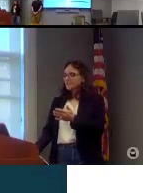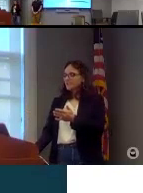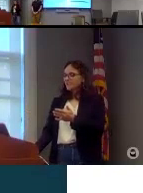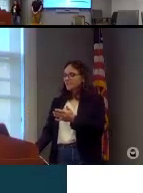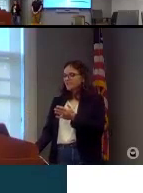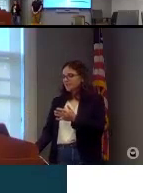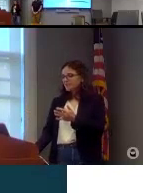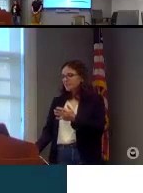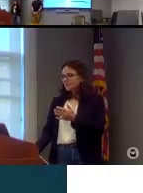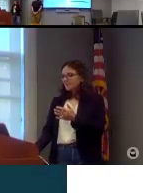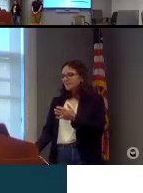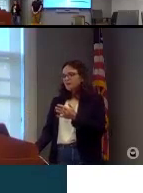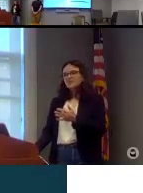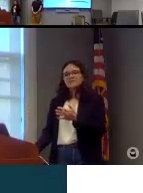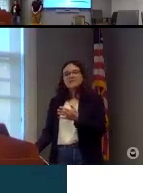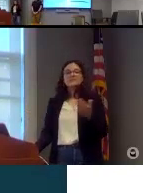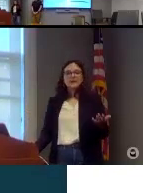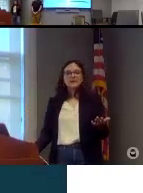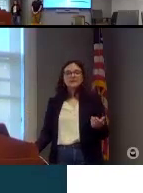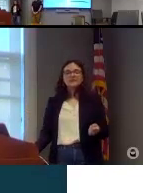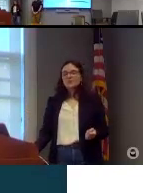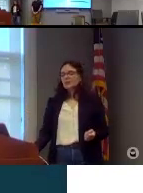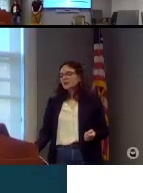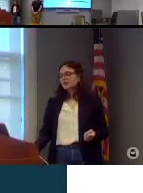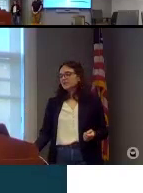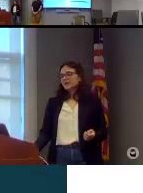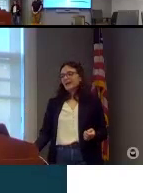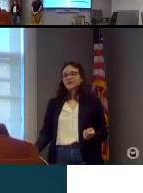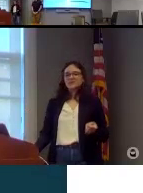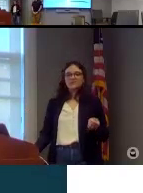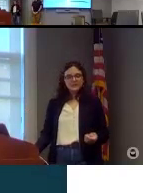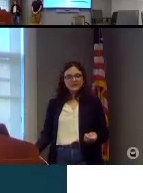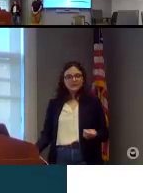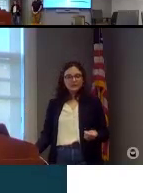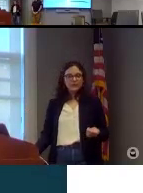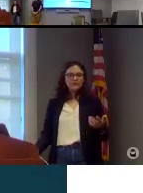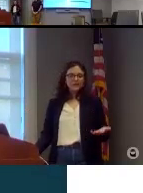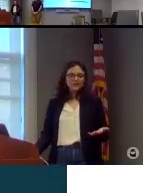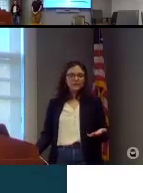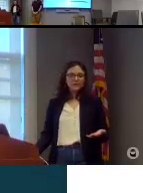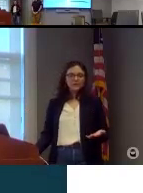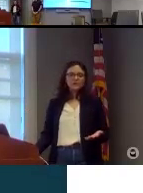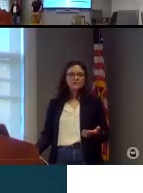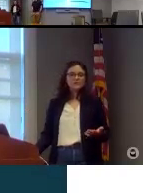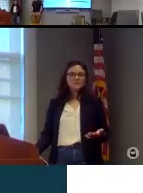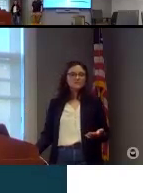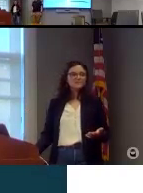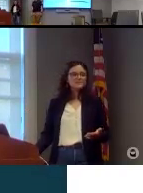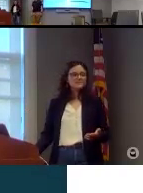by state actors has a very obvious pattern. So we clearly need to account explicitly for a